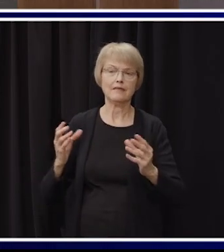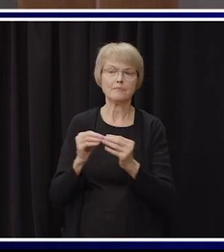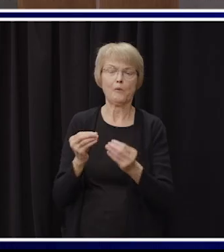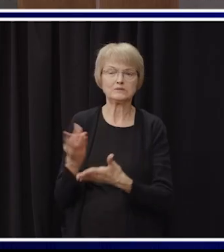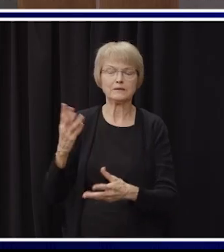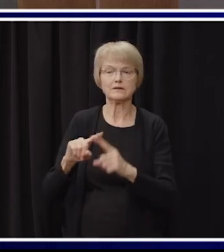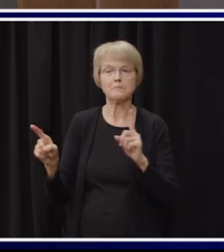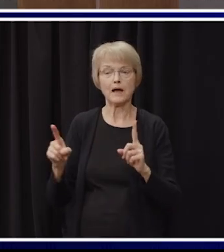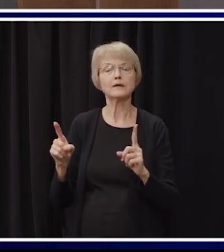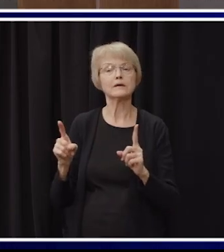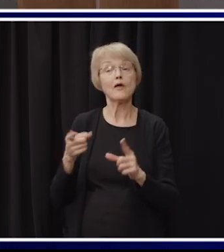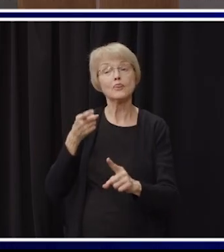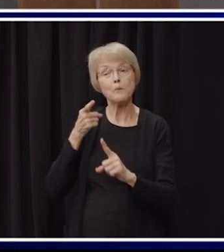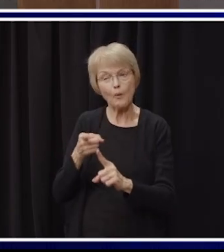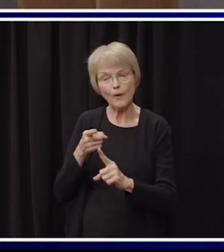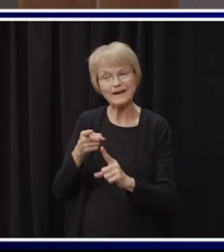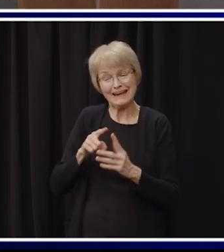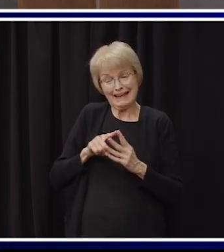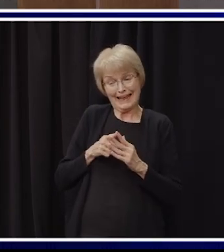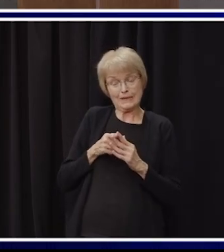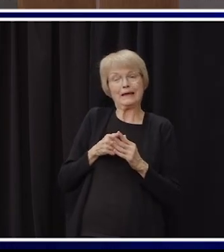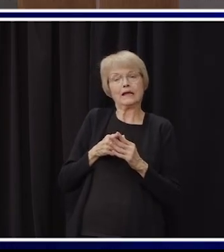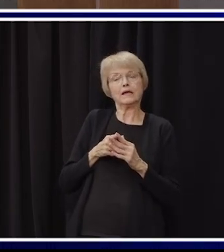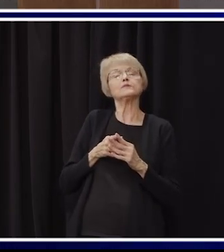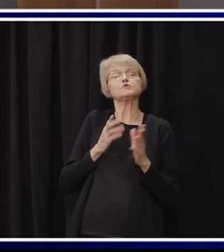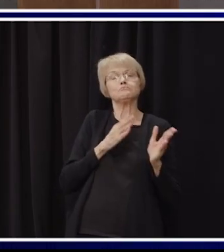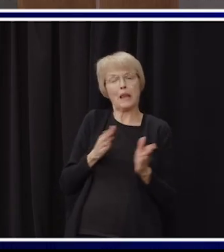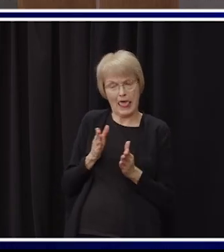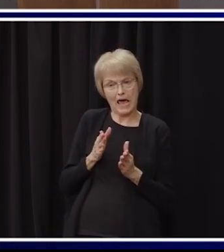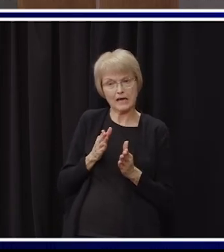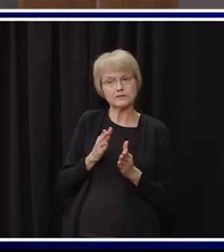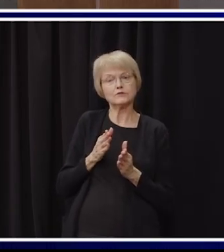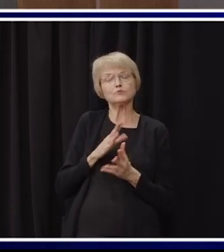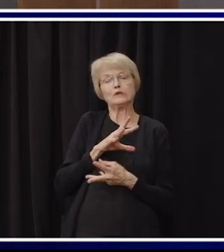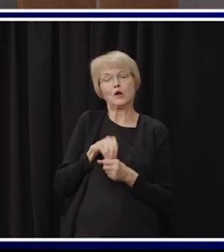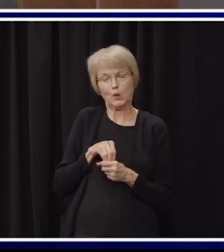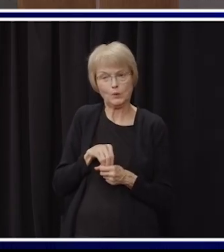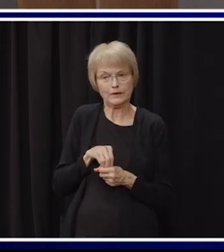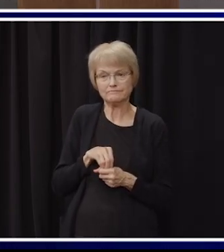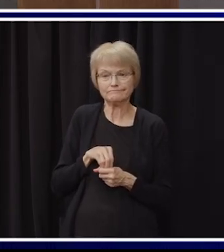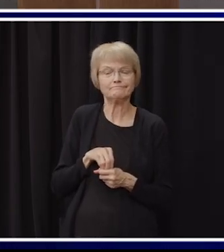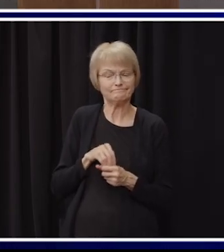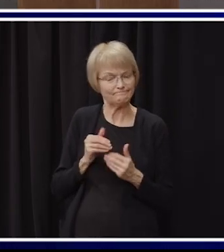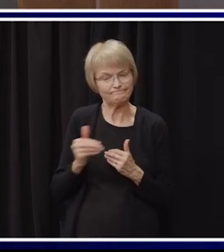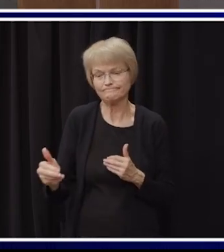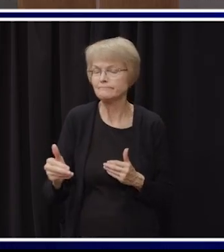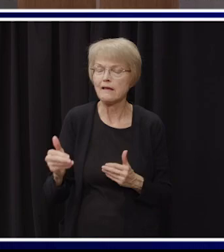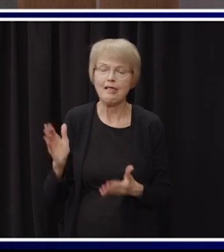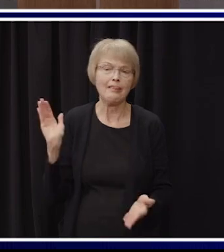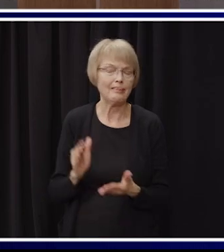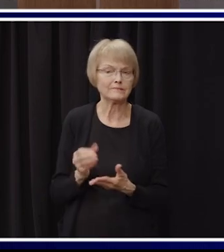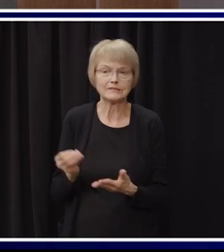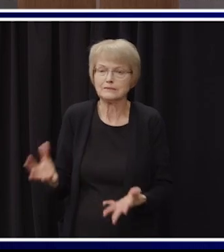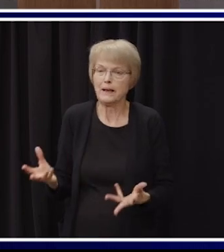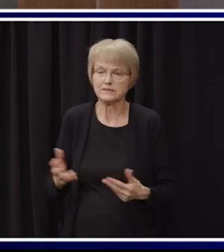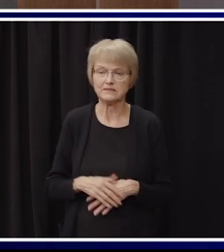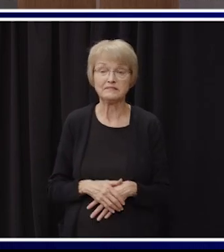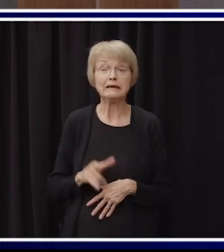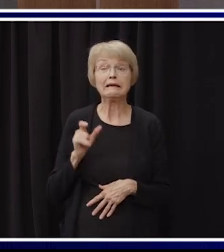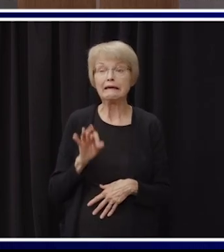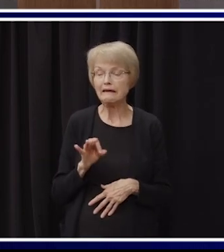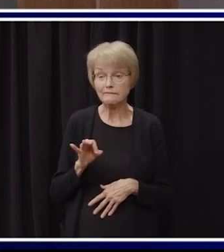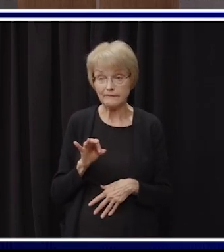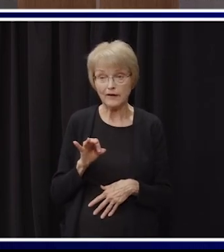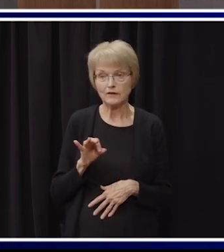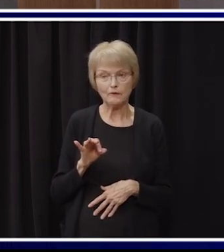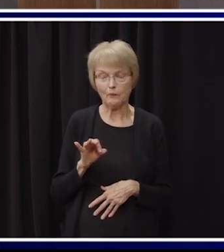you plan for it. So if you plan ahead and you do it up front, it's so much less expensive than when you have to do